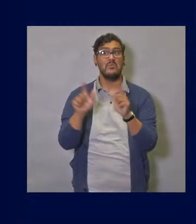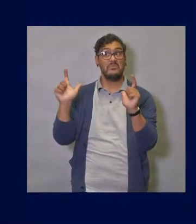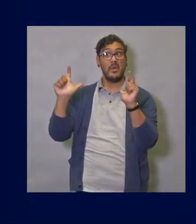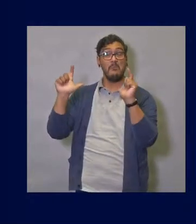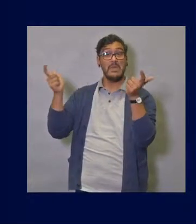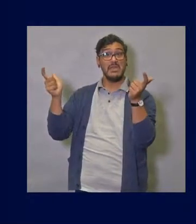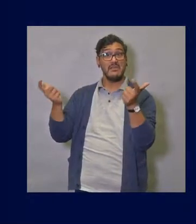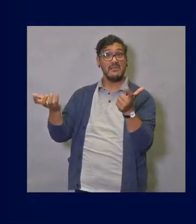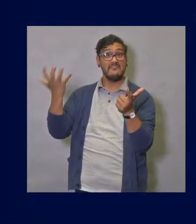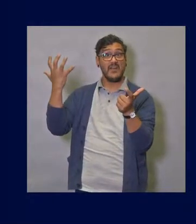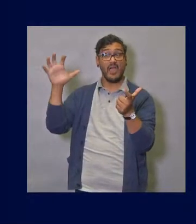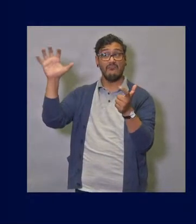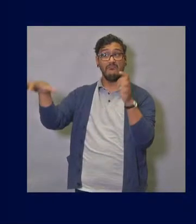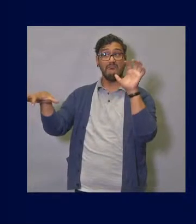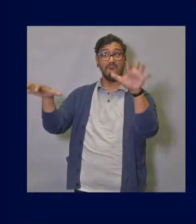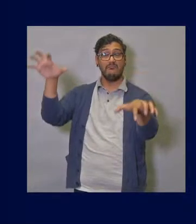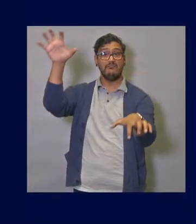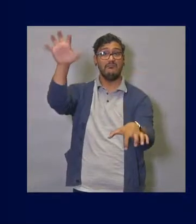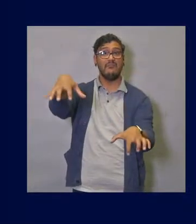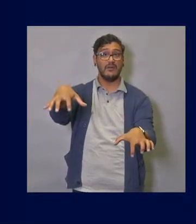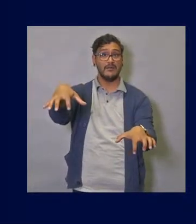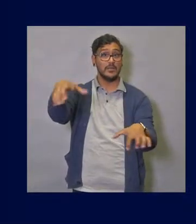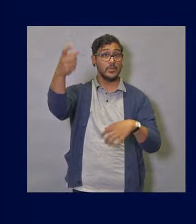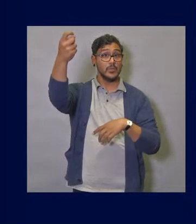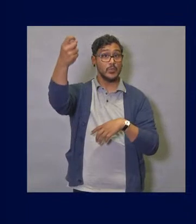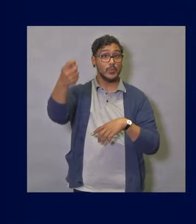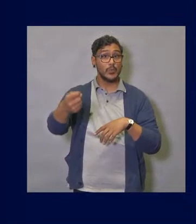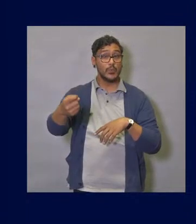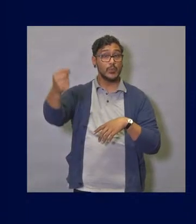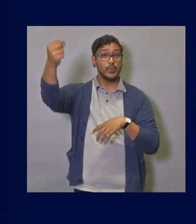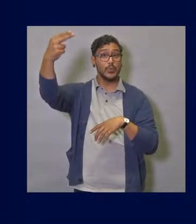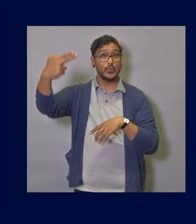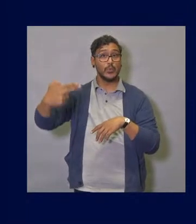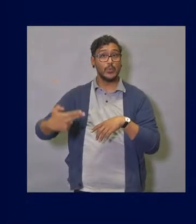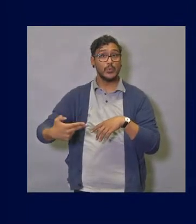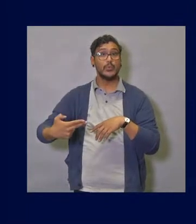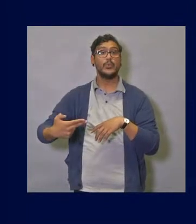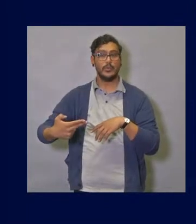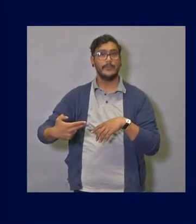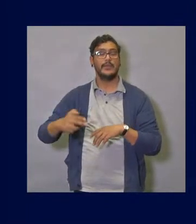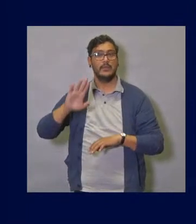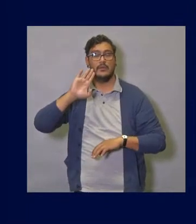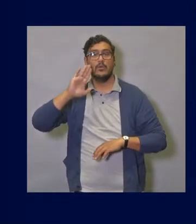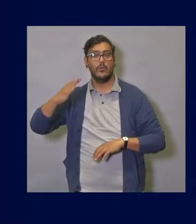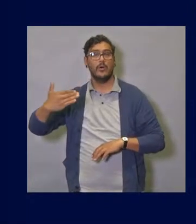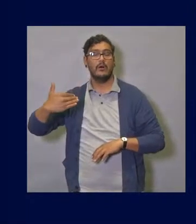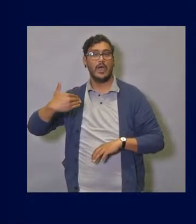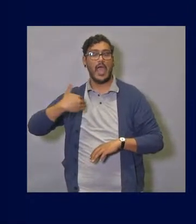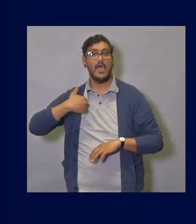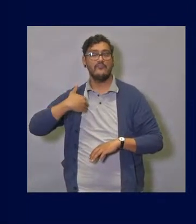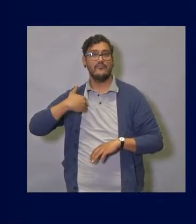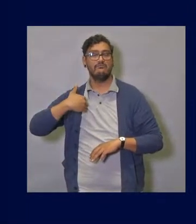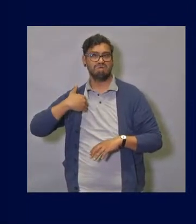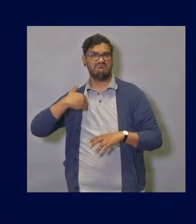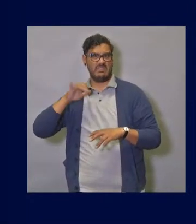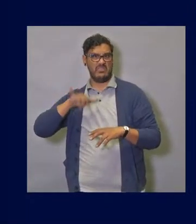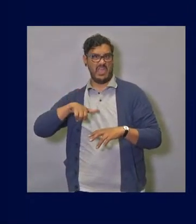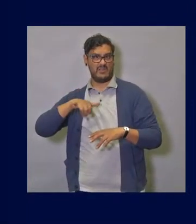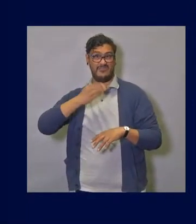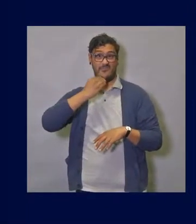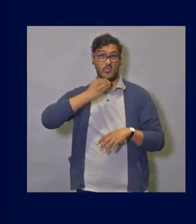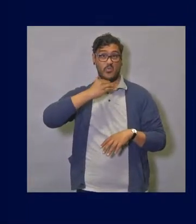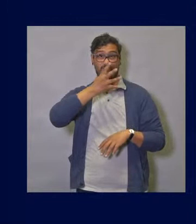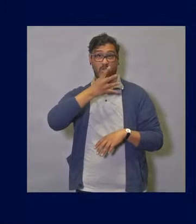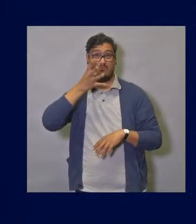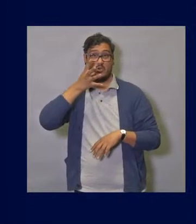sites in LA County on Tuesdays and Thursdays, there will be, this sector will be able to come in